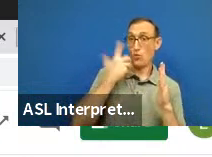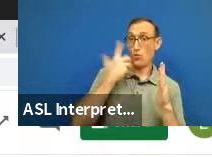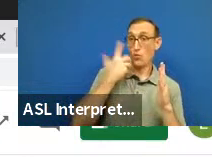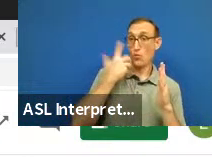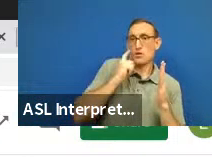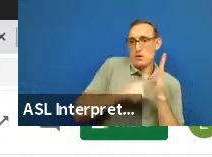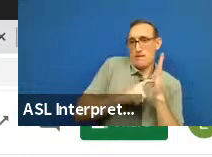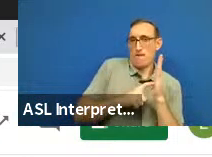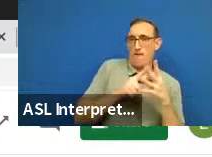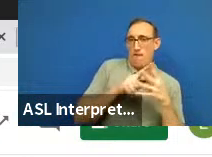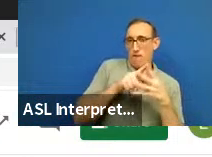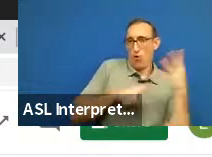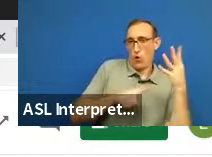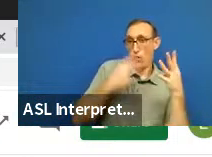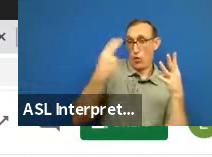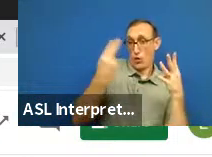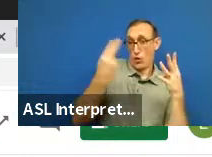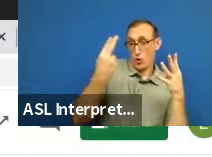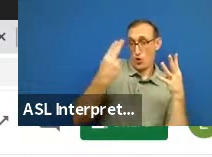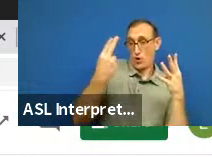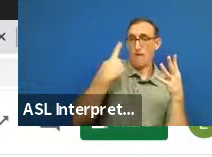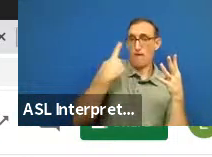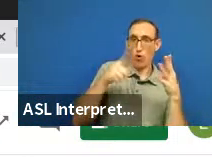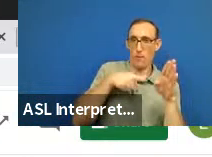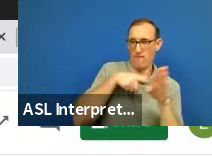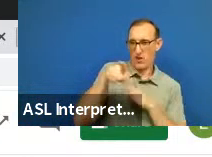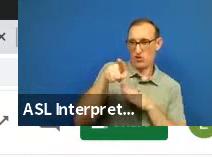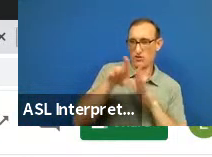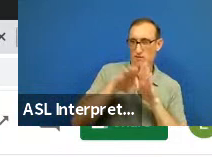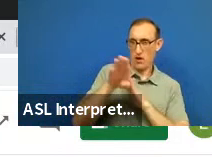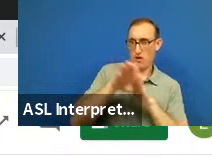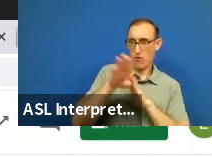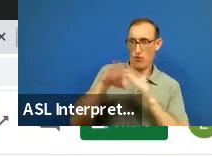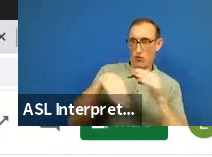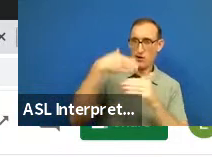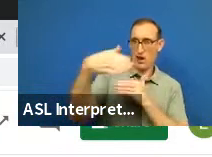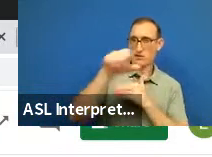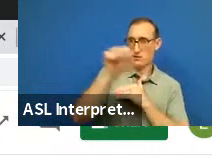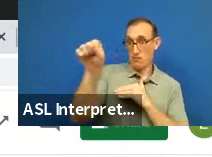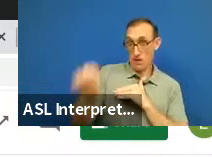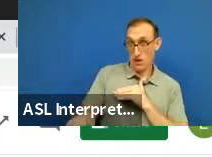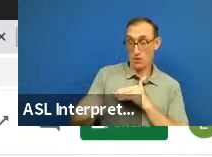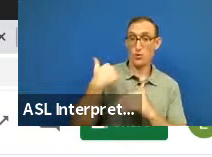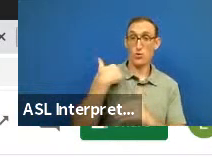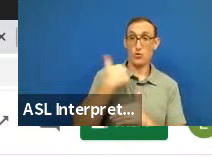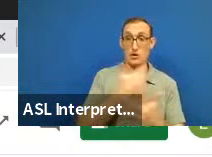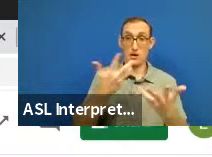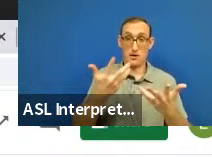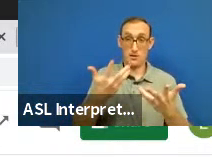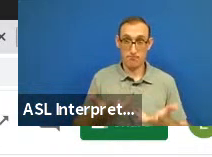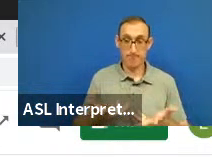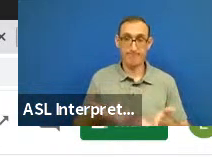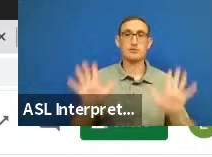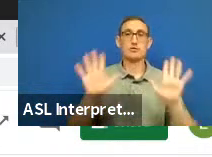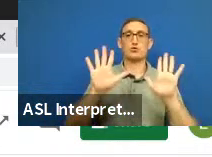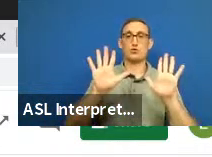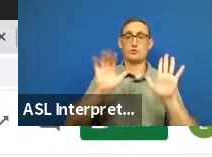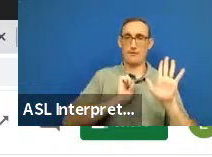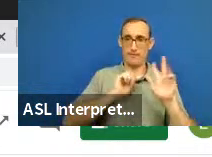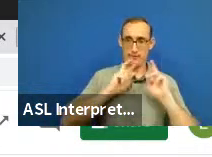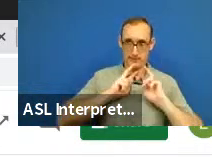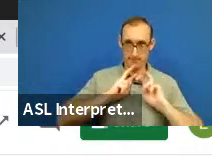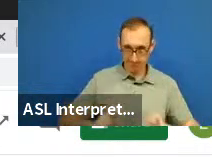month for professional development for next semester. We have completed our self-assessment. We